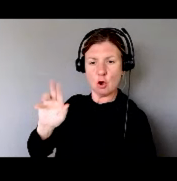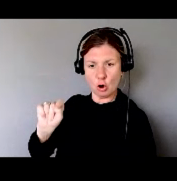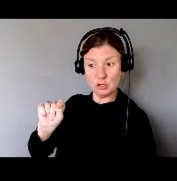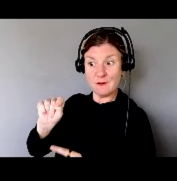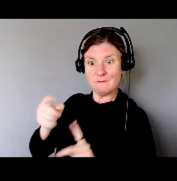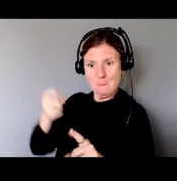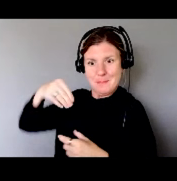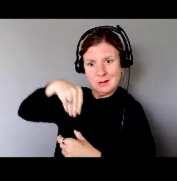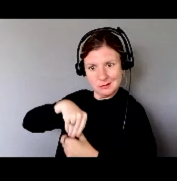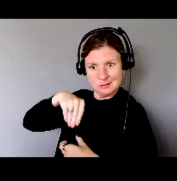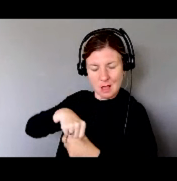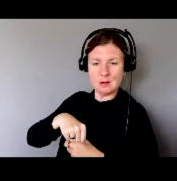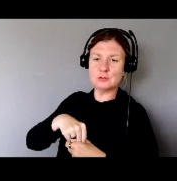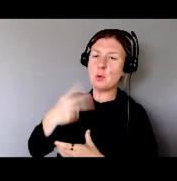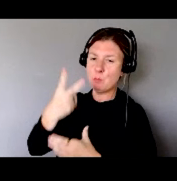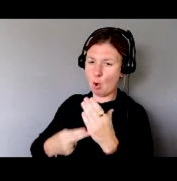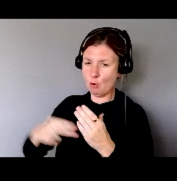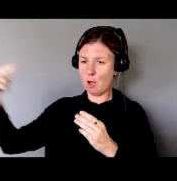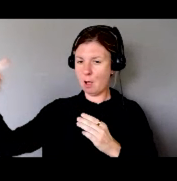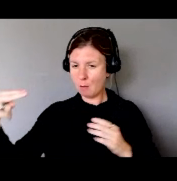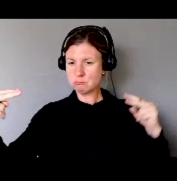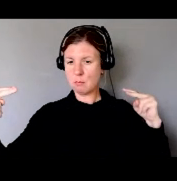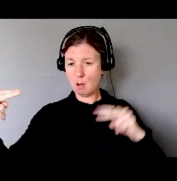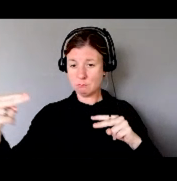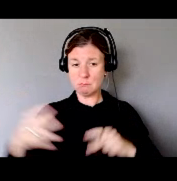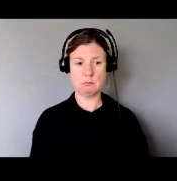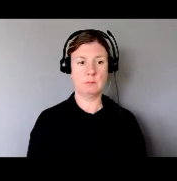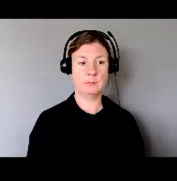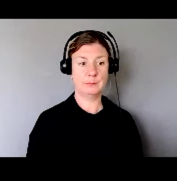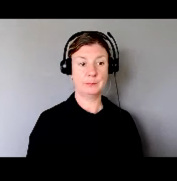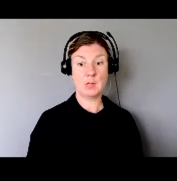space. A 4th location on the west side of the site,